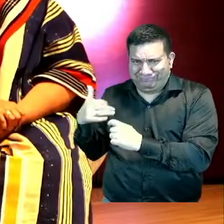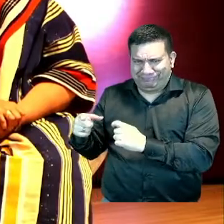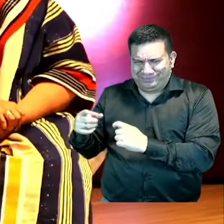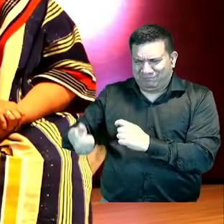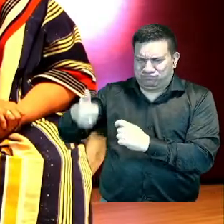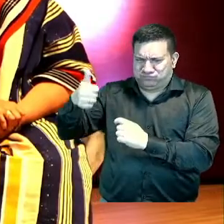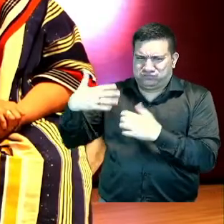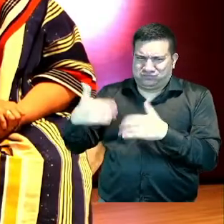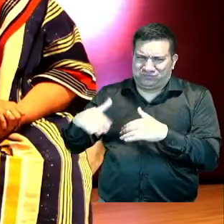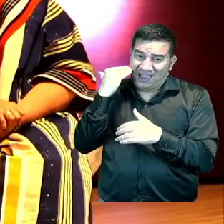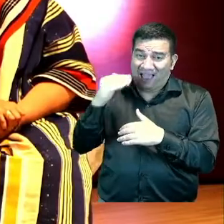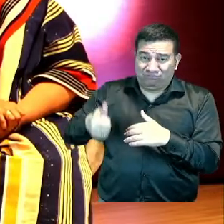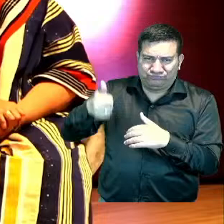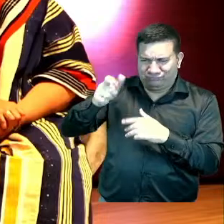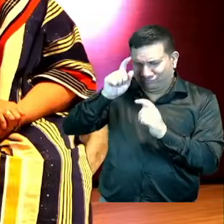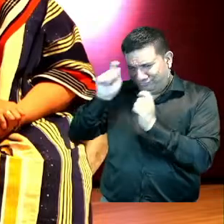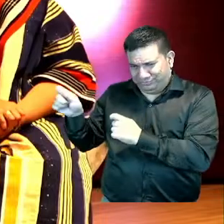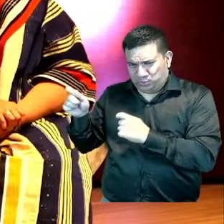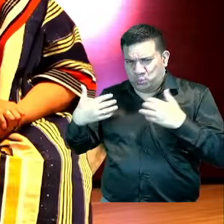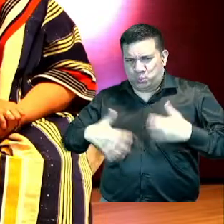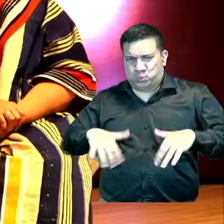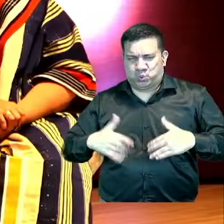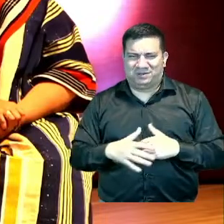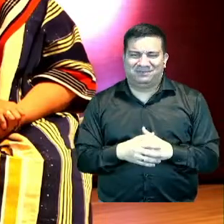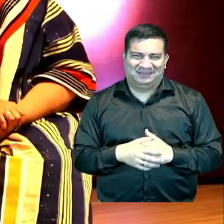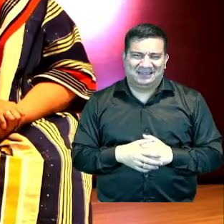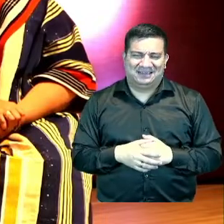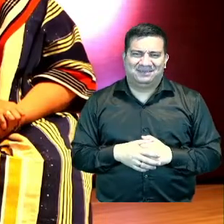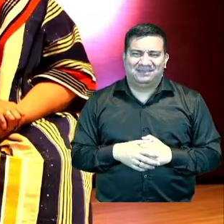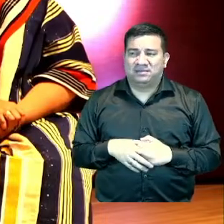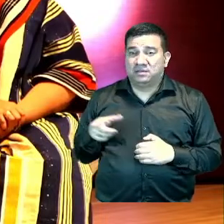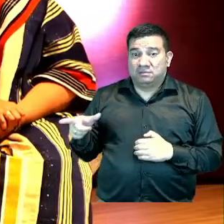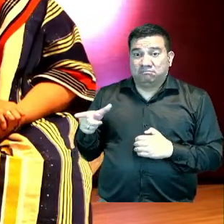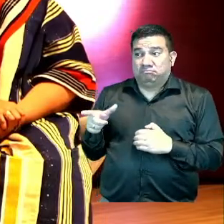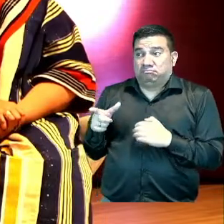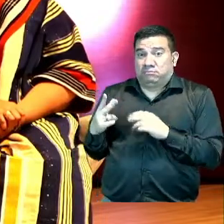Mayora, like we call our wise people, wise women here.